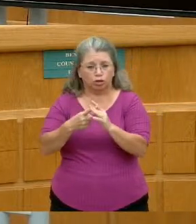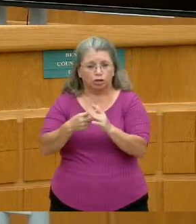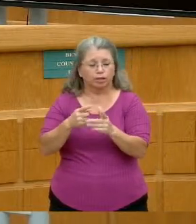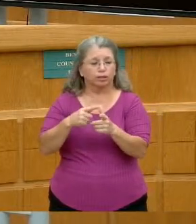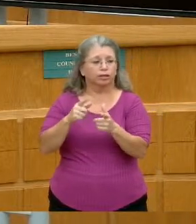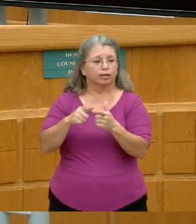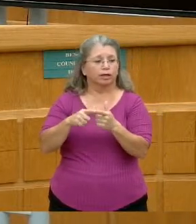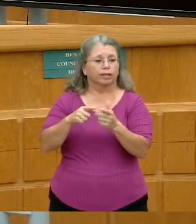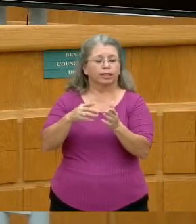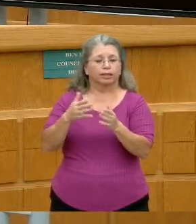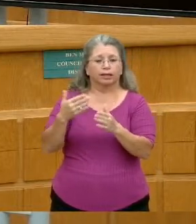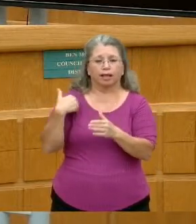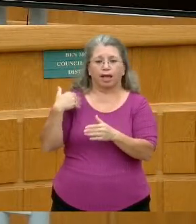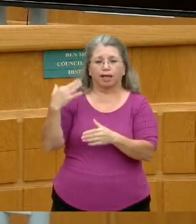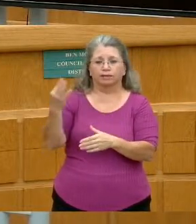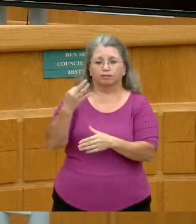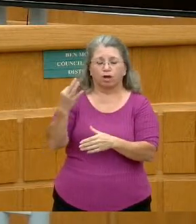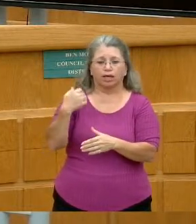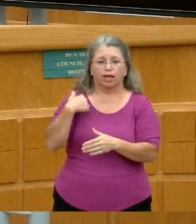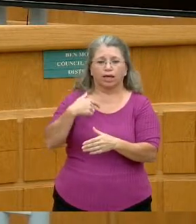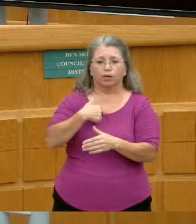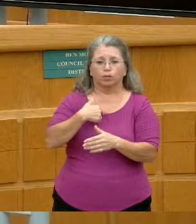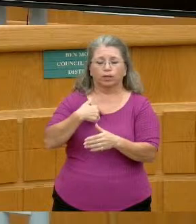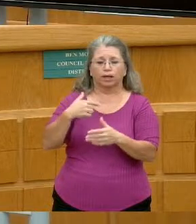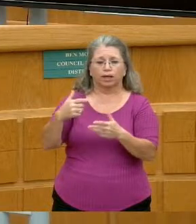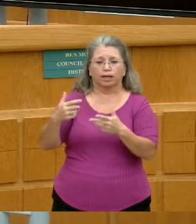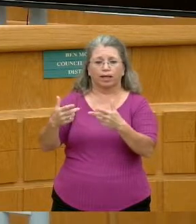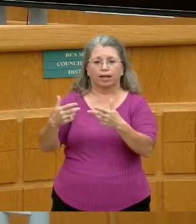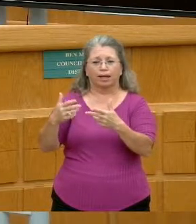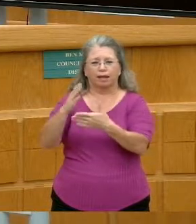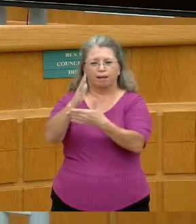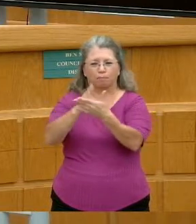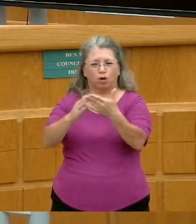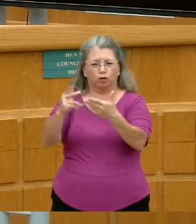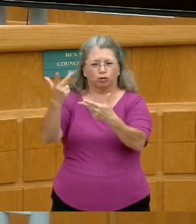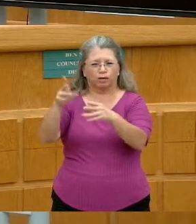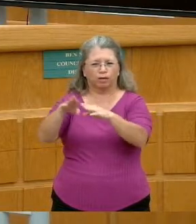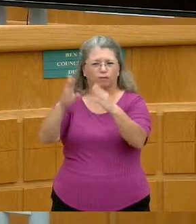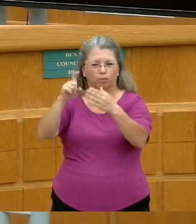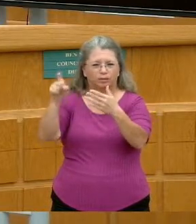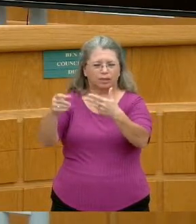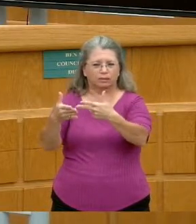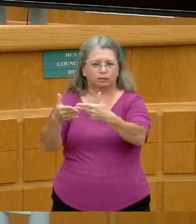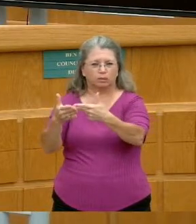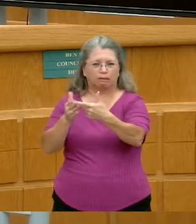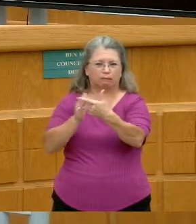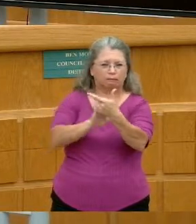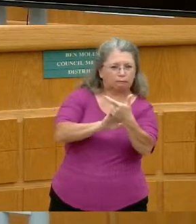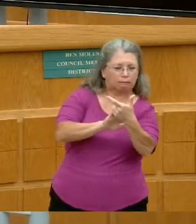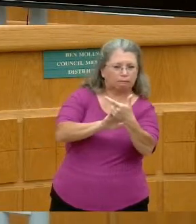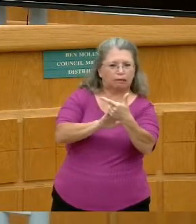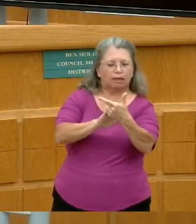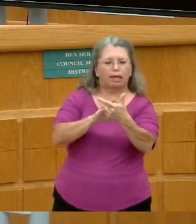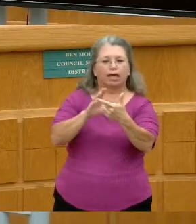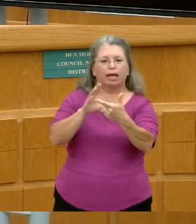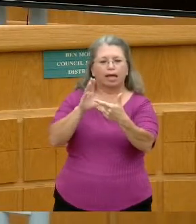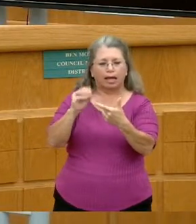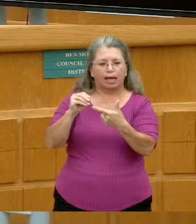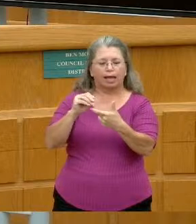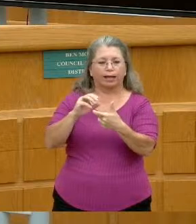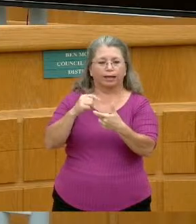then last Friday, we kind of rolled back Phase 3, and there was a mask order locally that was put into place